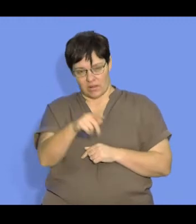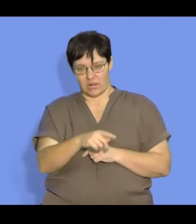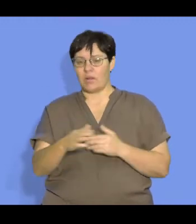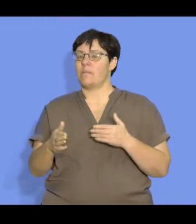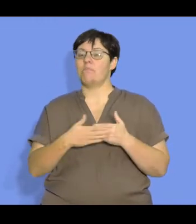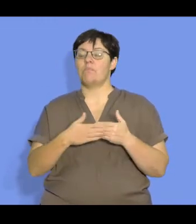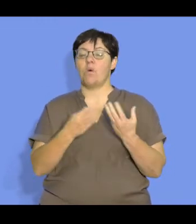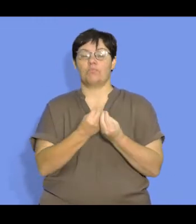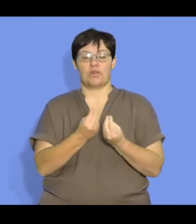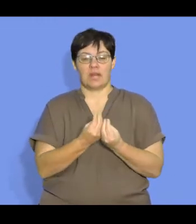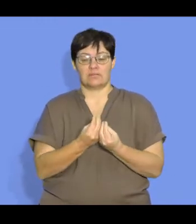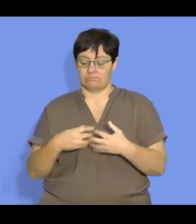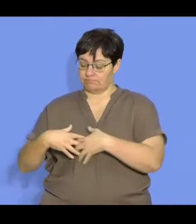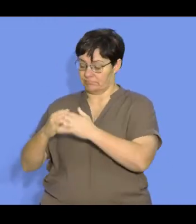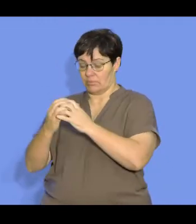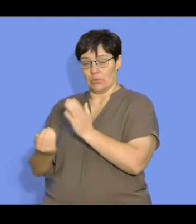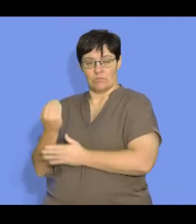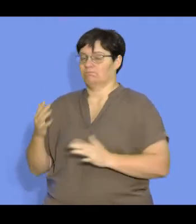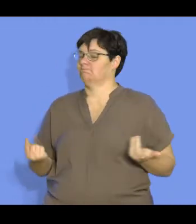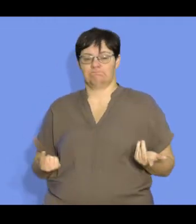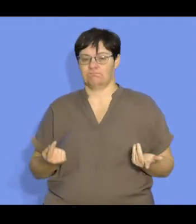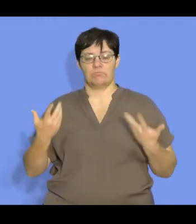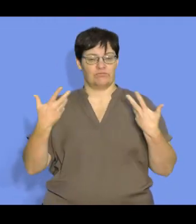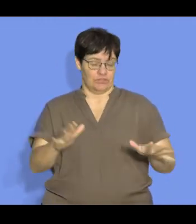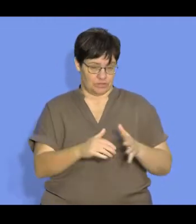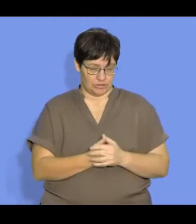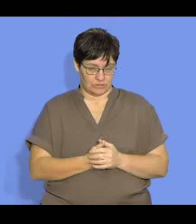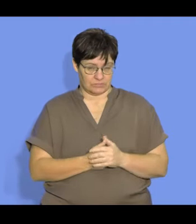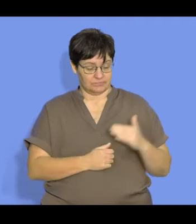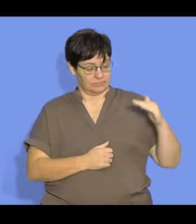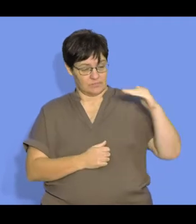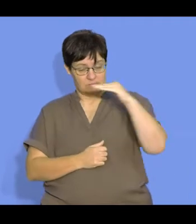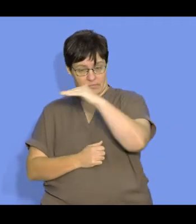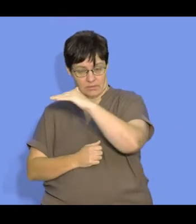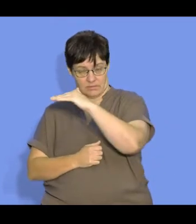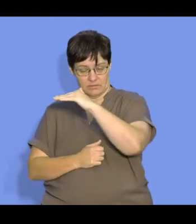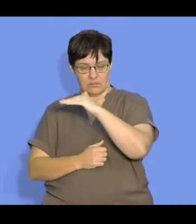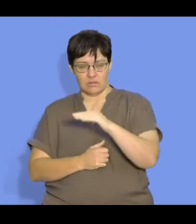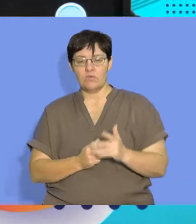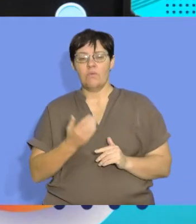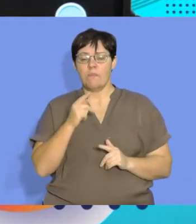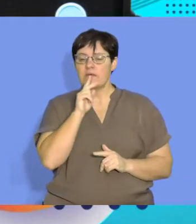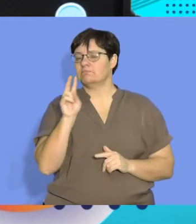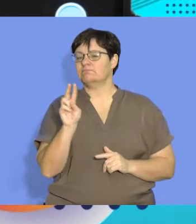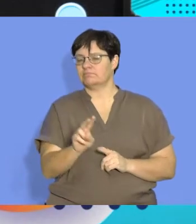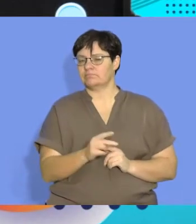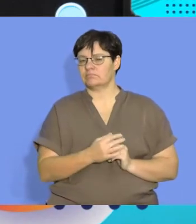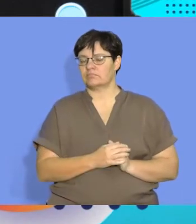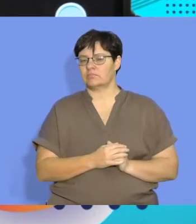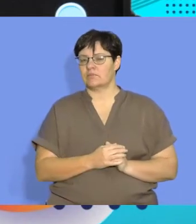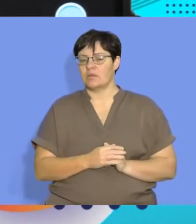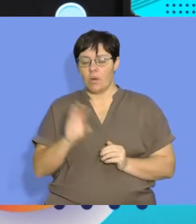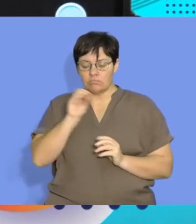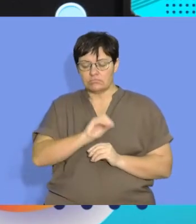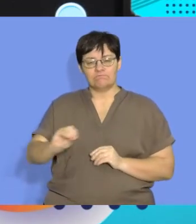know that no more product will be formed. So when we have a flattened off curve, we will have to go look at how